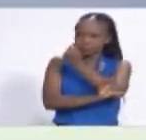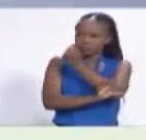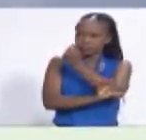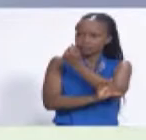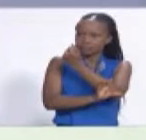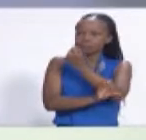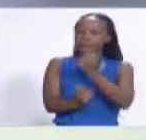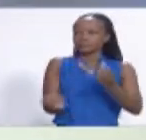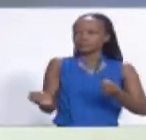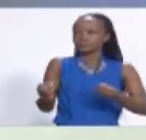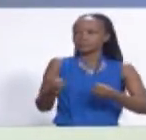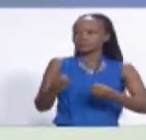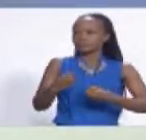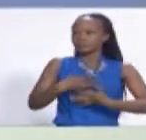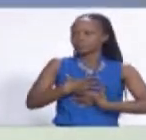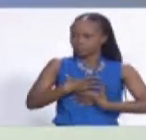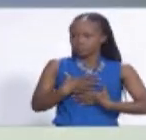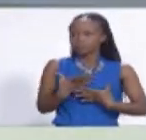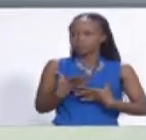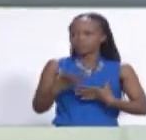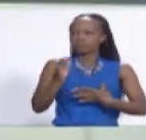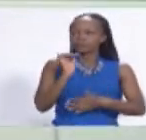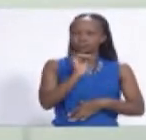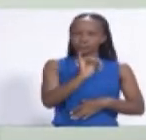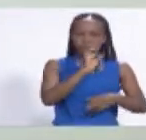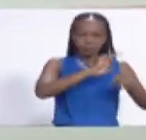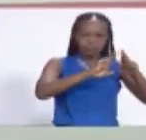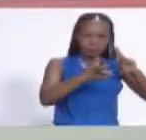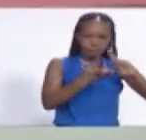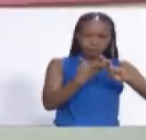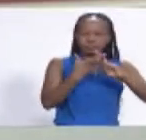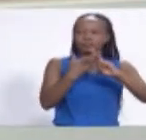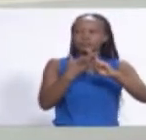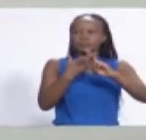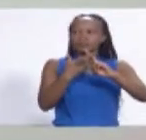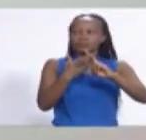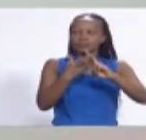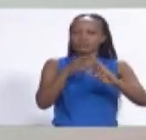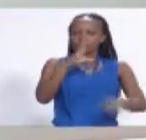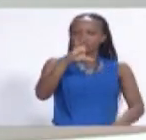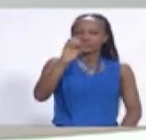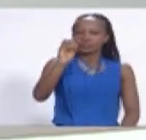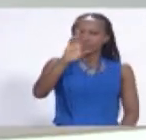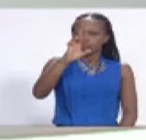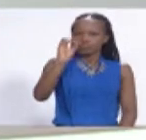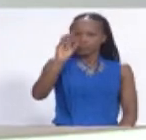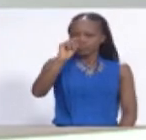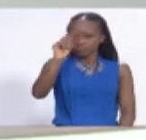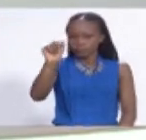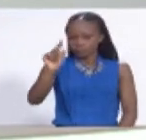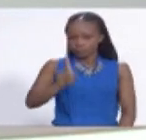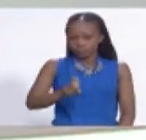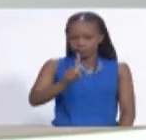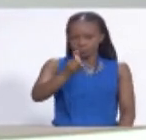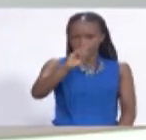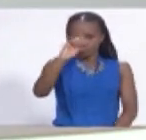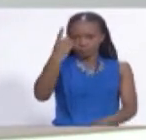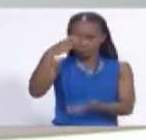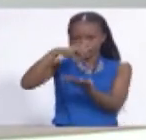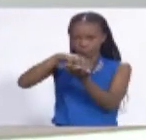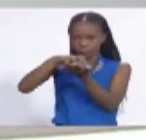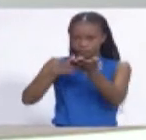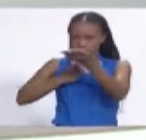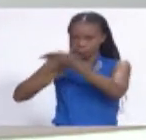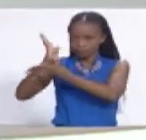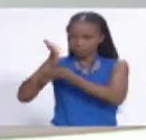panic or shock mode, if you ask me, and that is in relation to the coronavirus, the first case of coronavirus that was